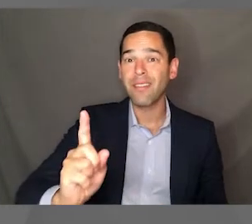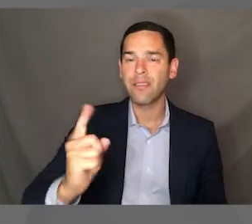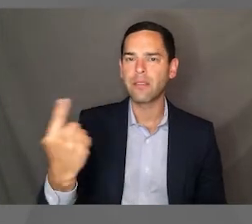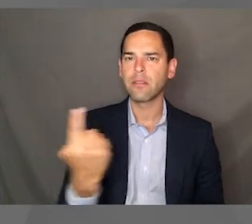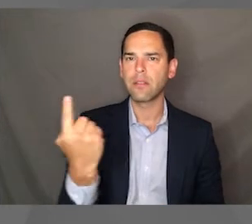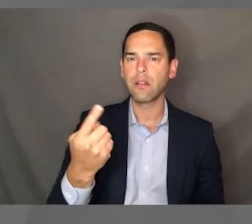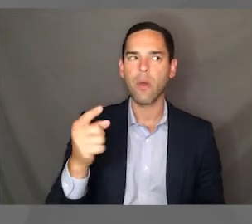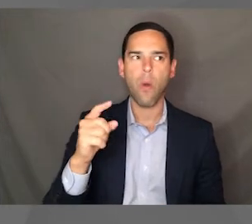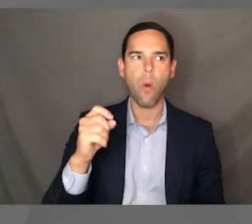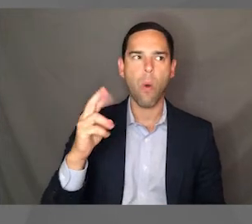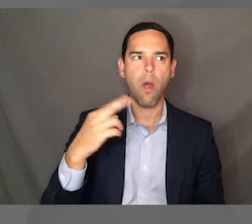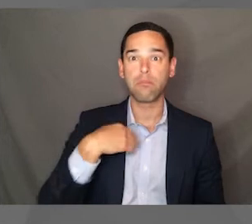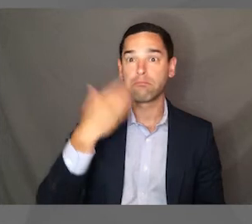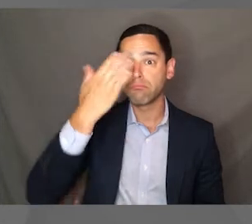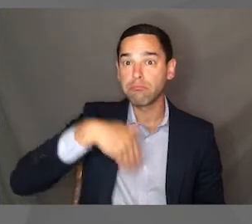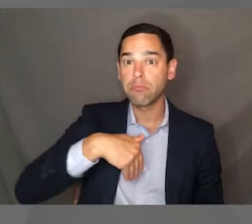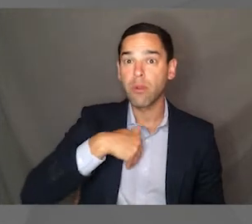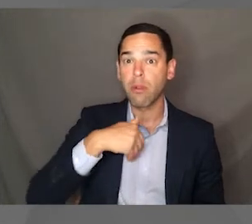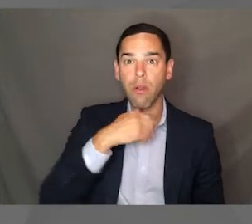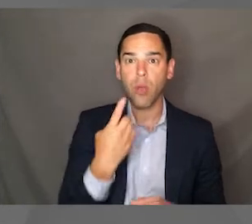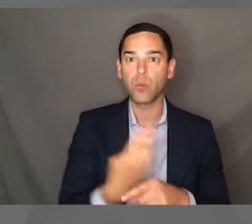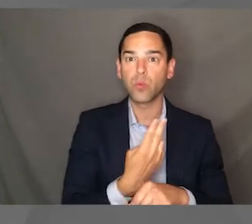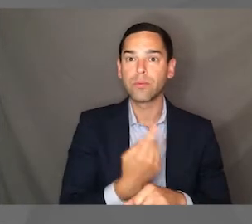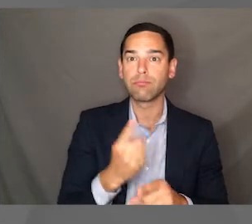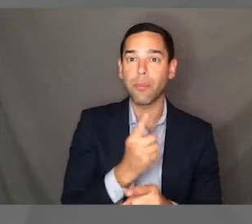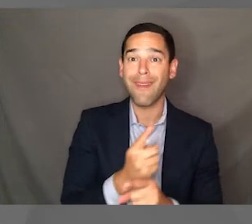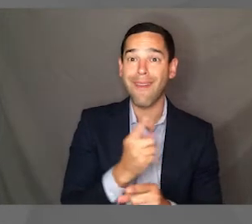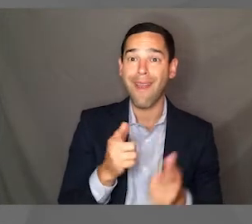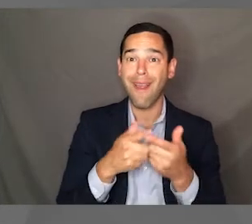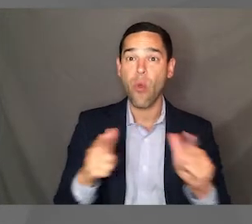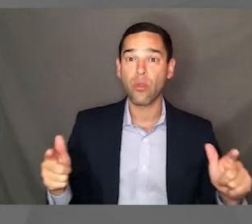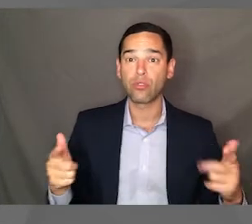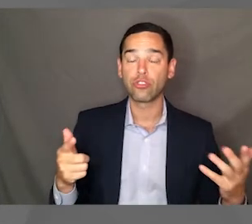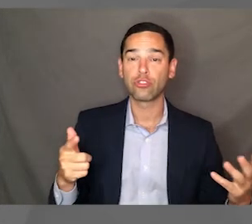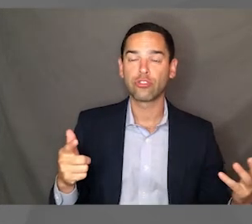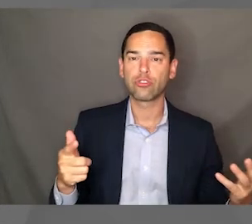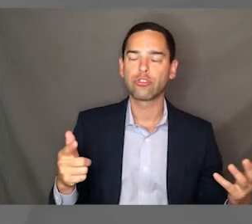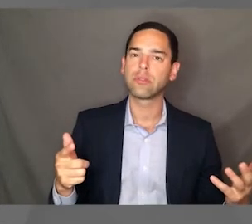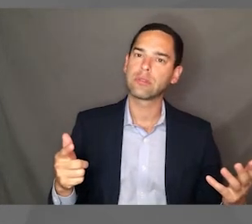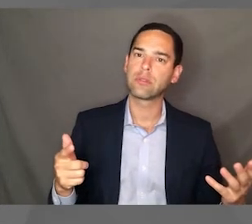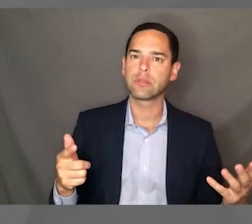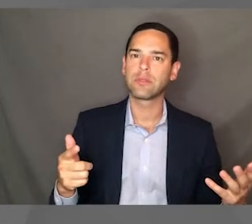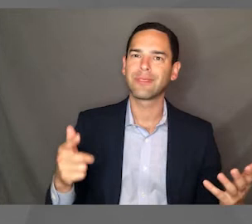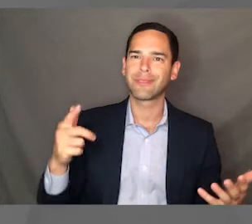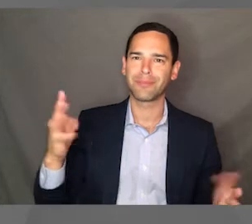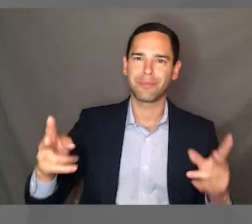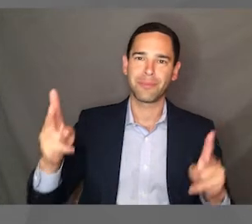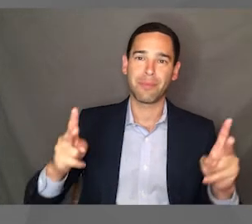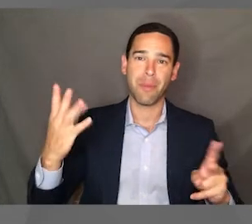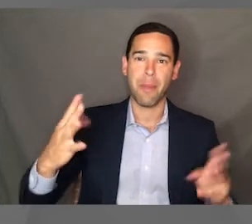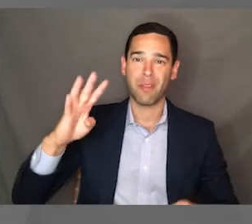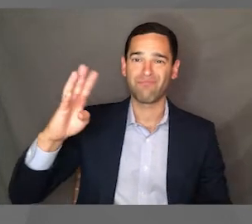using appropriate language to reference someone, chances are they will be turned off